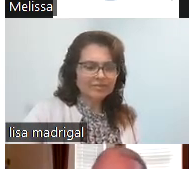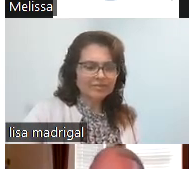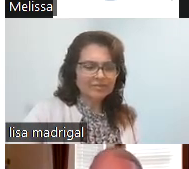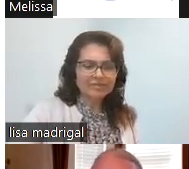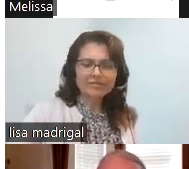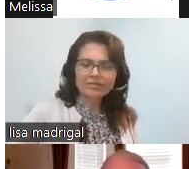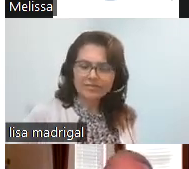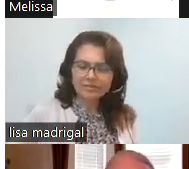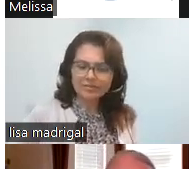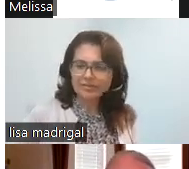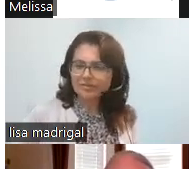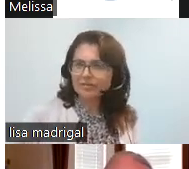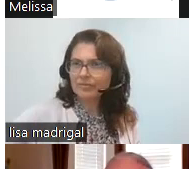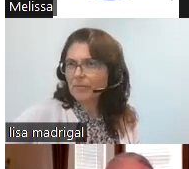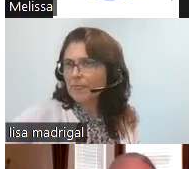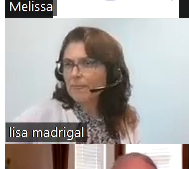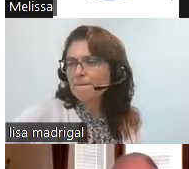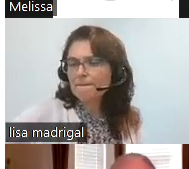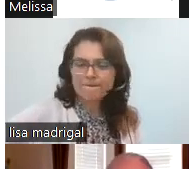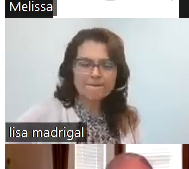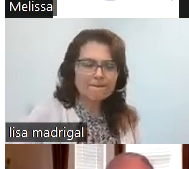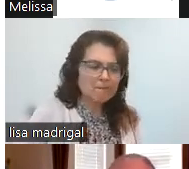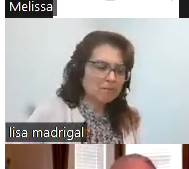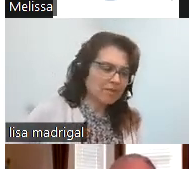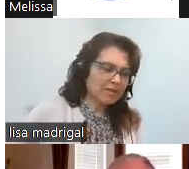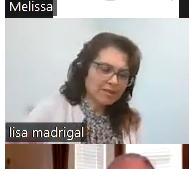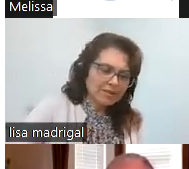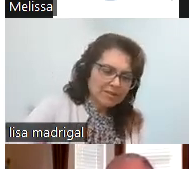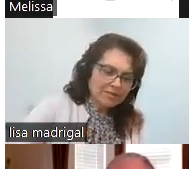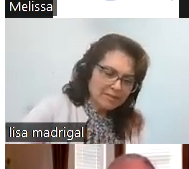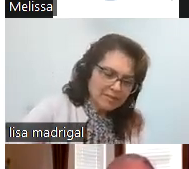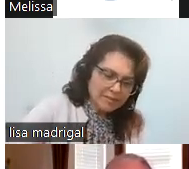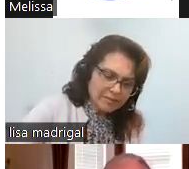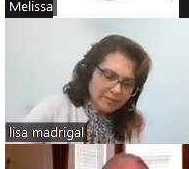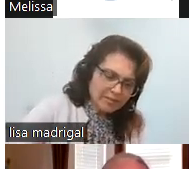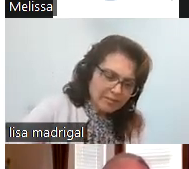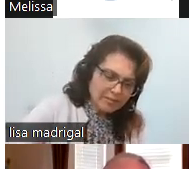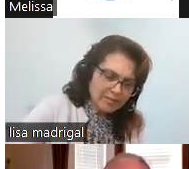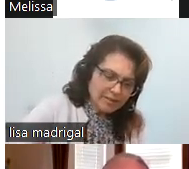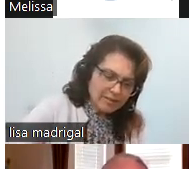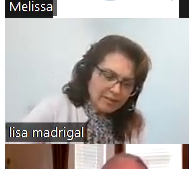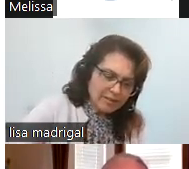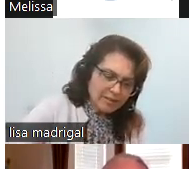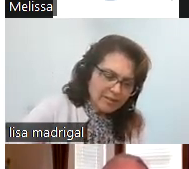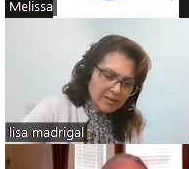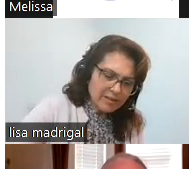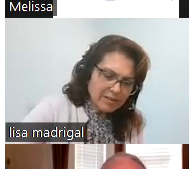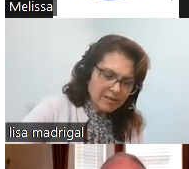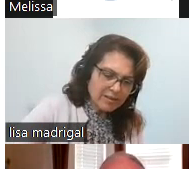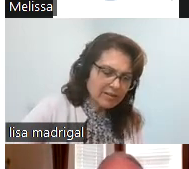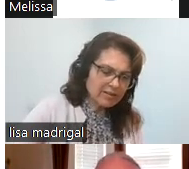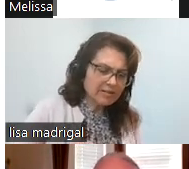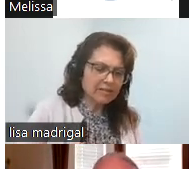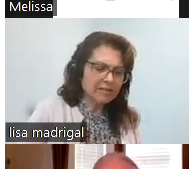the Director of Government Relations, and she's going to talk about the Health Information Exchange.